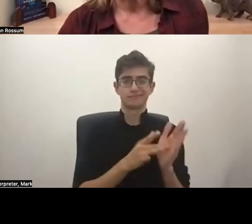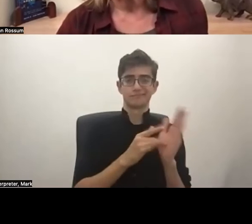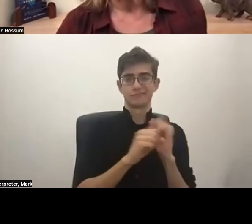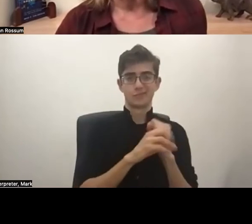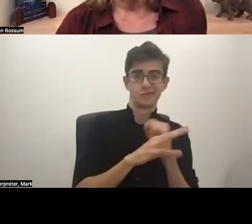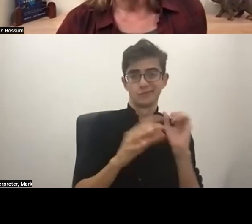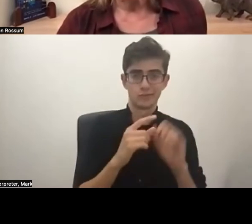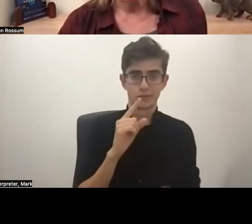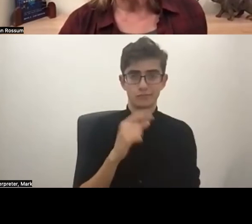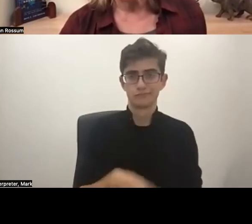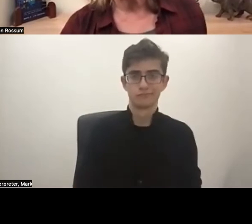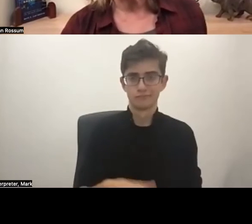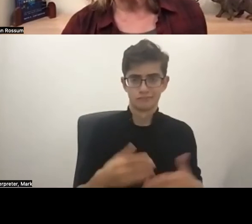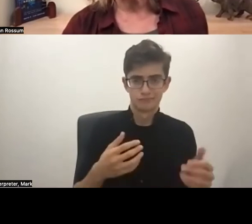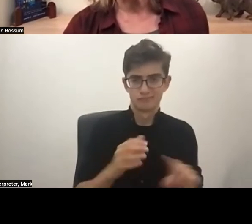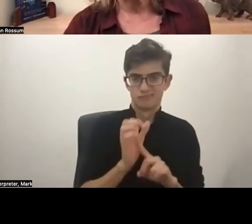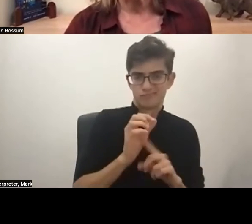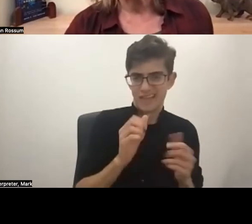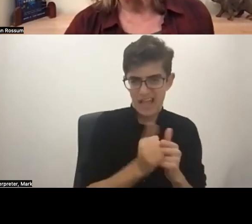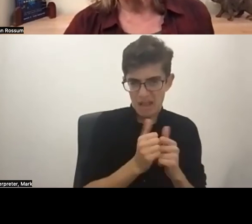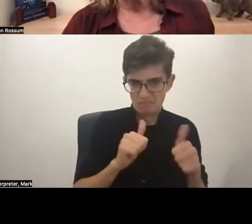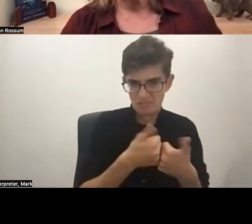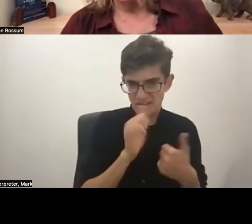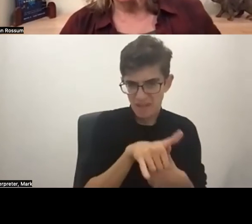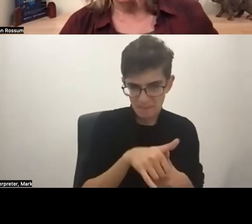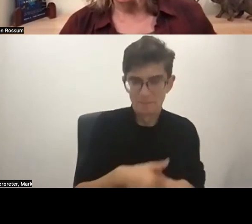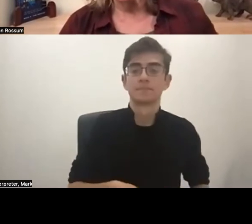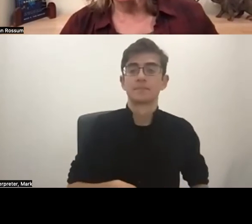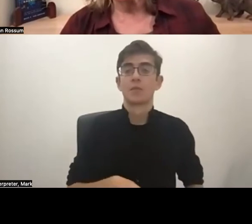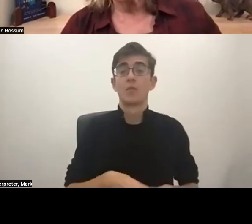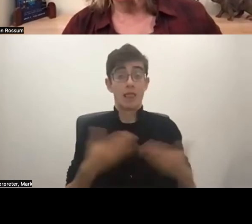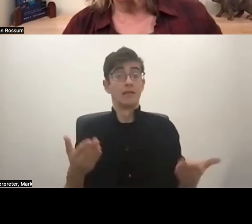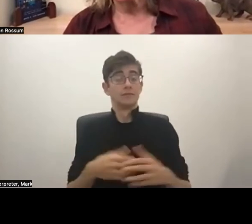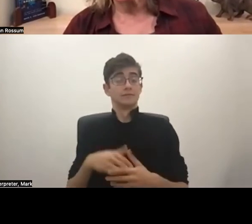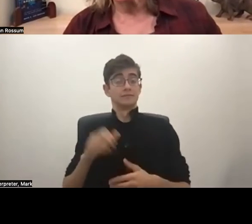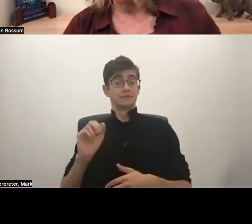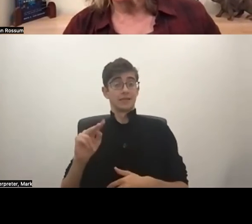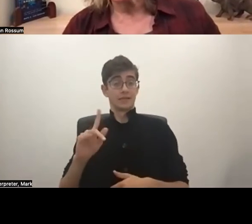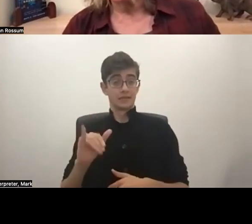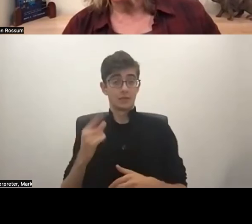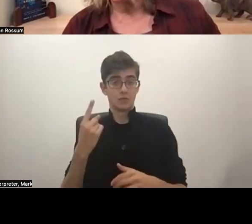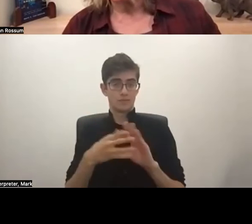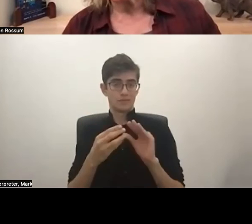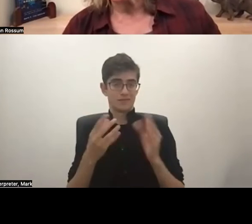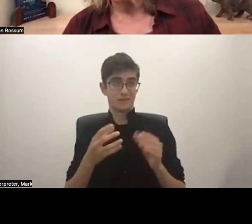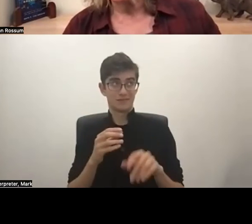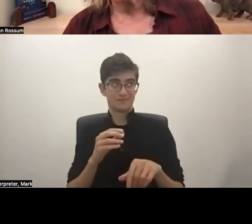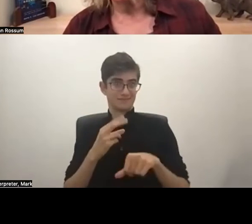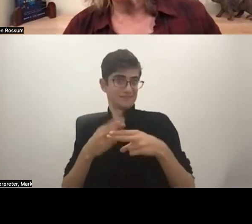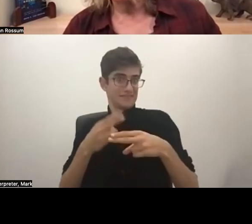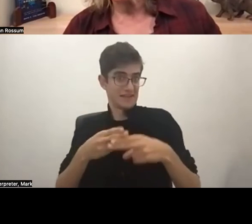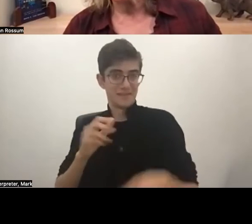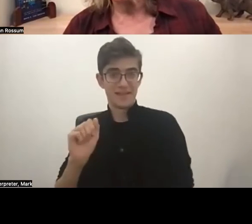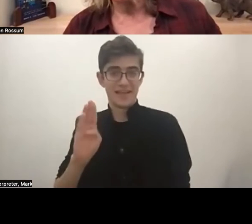I'll just quickly say that one of the people who we should give a shout out to as well, Abby Kleiman, who I have the